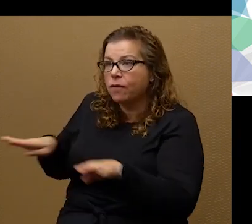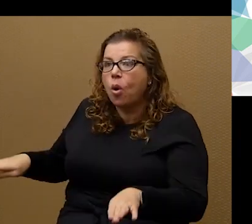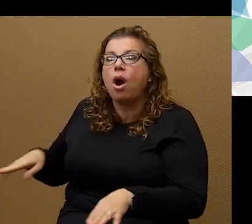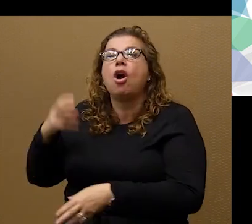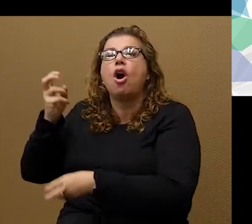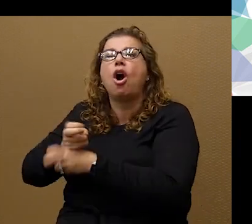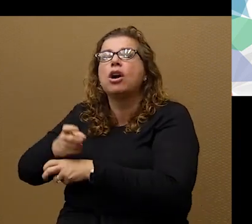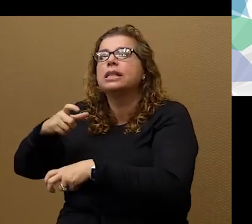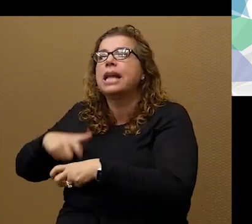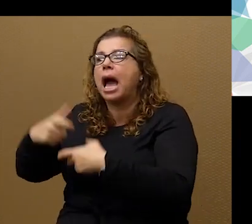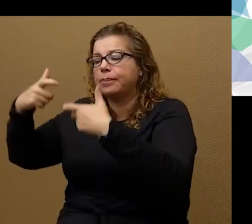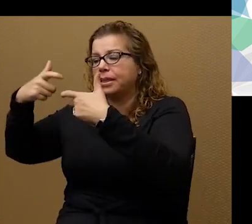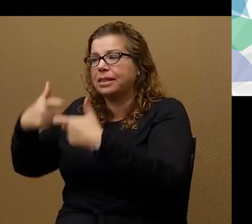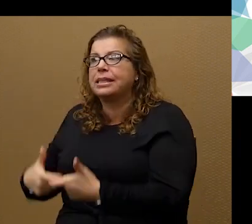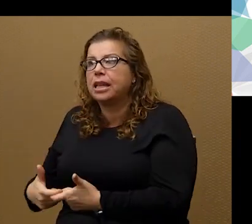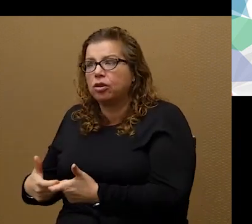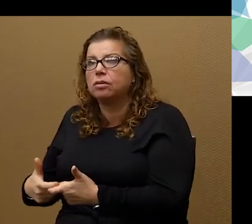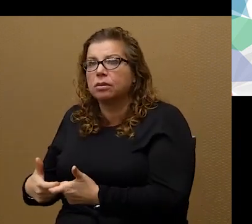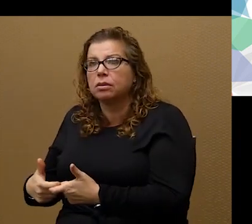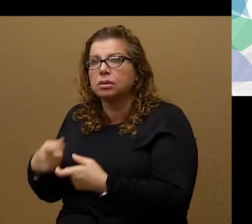might sit with their body